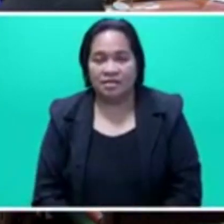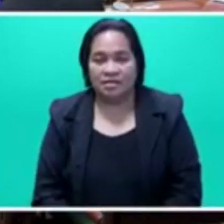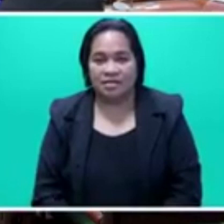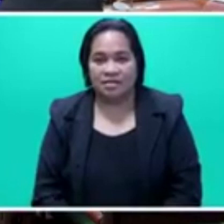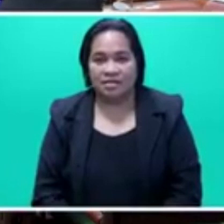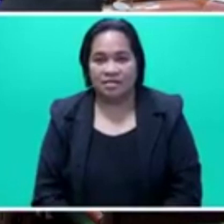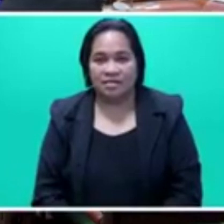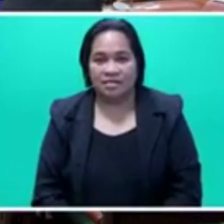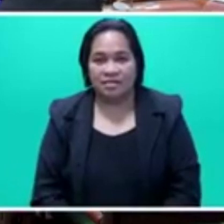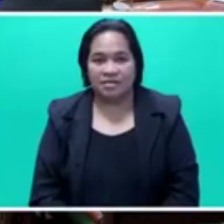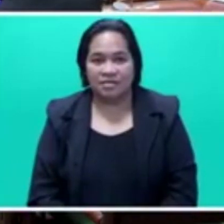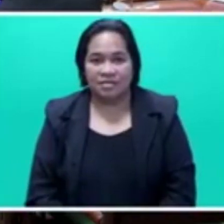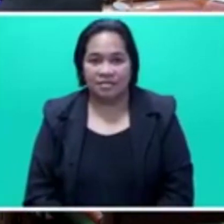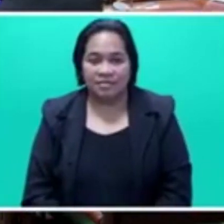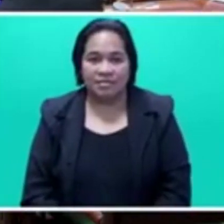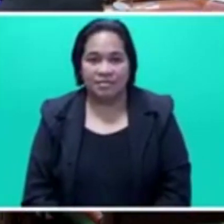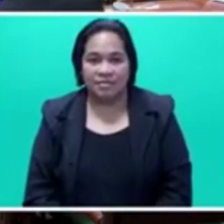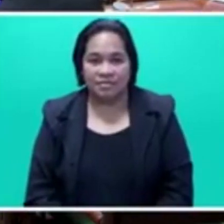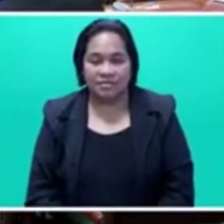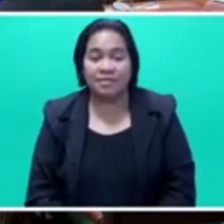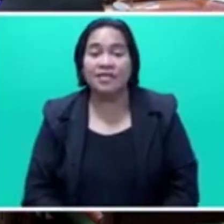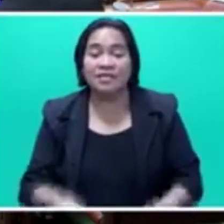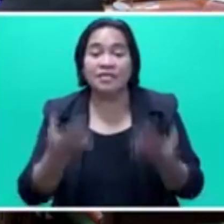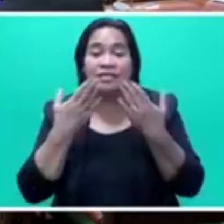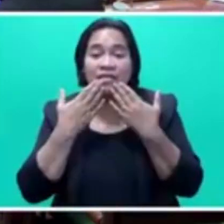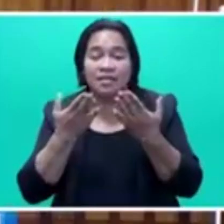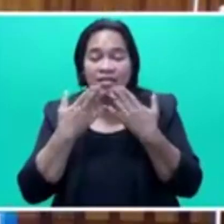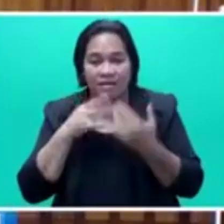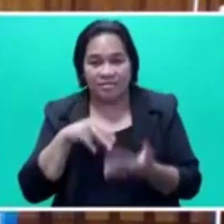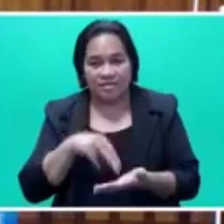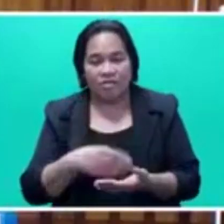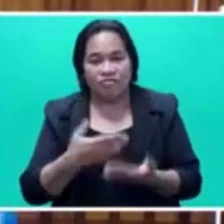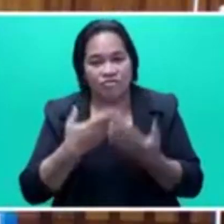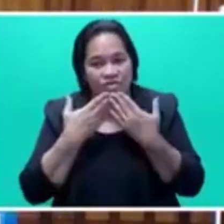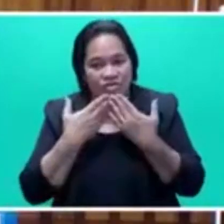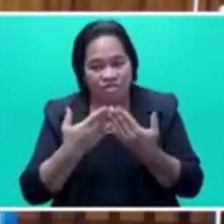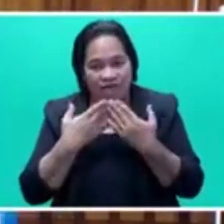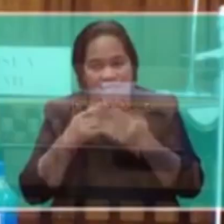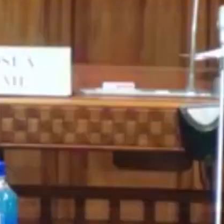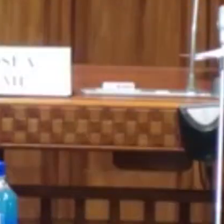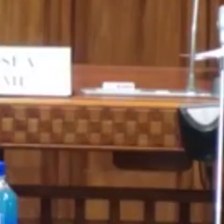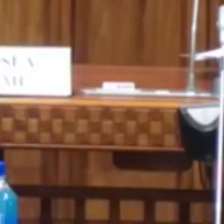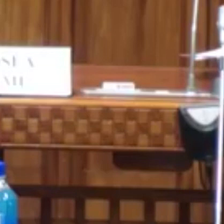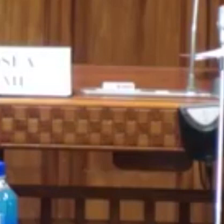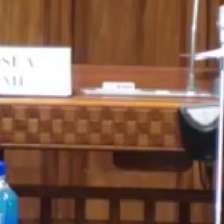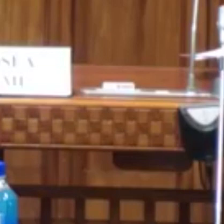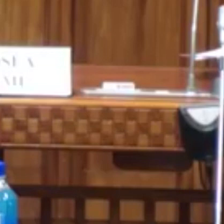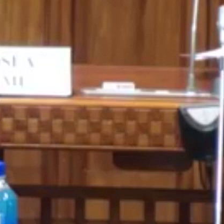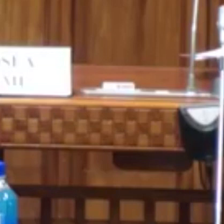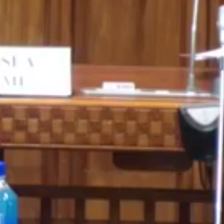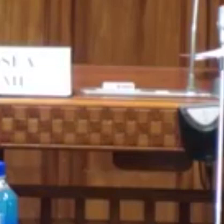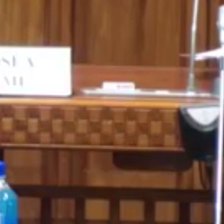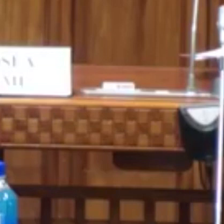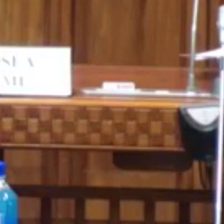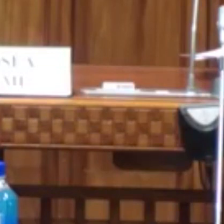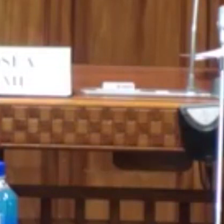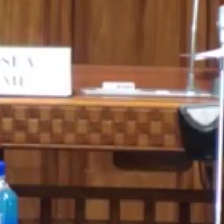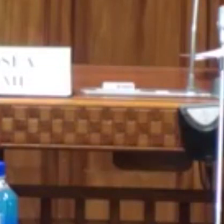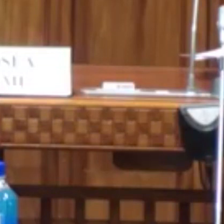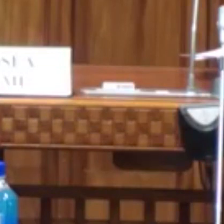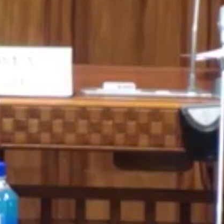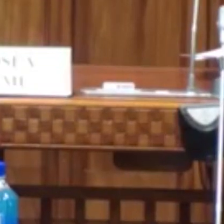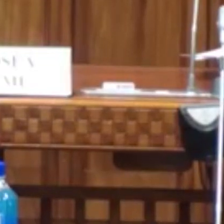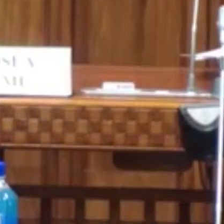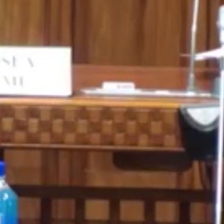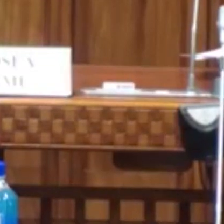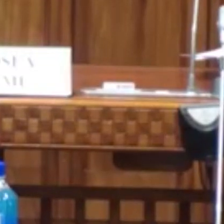Thank you, Mr. Speaker, sir. Mr. Speaker, sir, I stand to thank His Excellency for his most gracious speech. Mr. Speaker, sir,